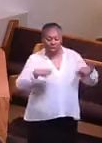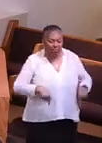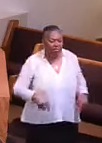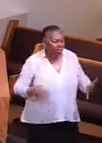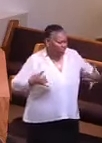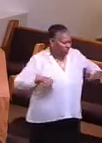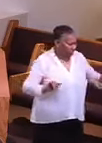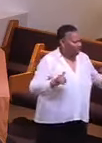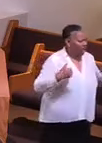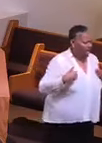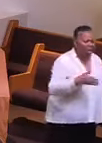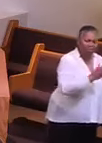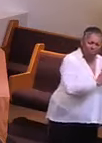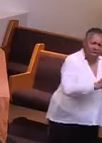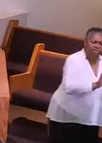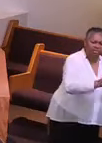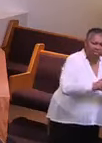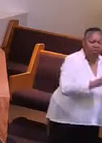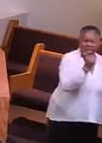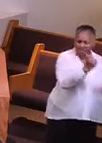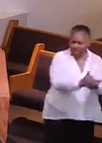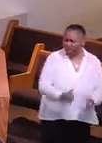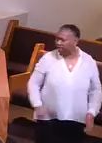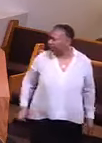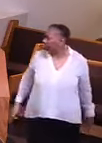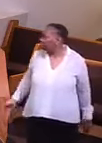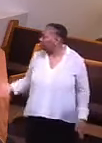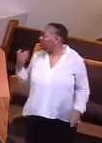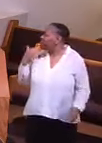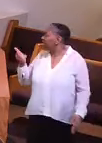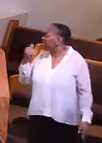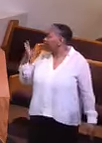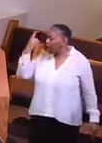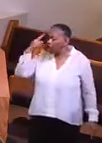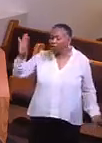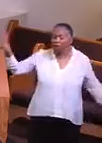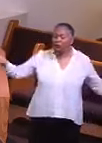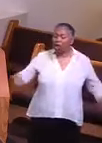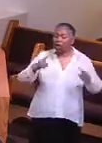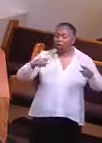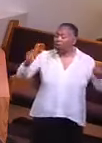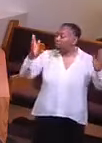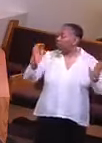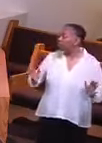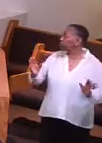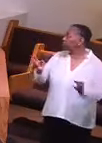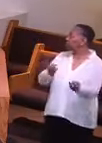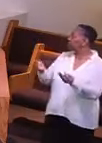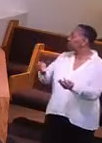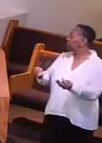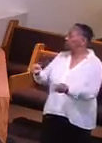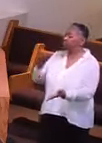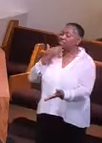and everything else in. Amen. We thank God for our music ministry. We thank God for this. Amen.